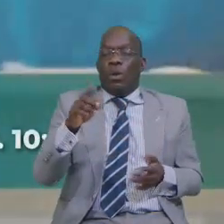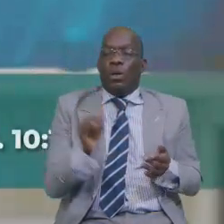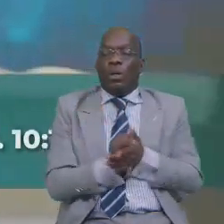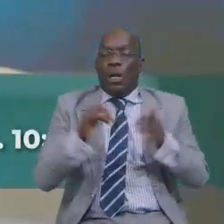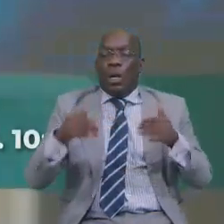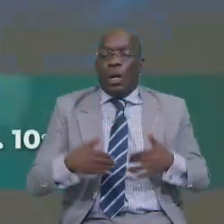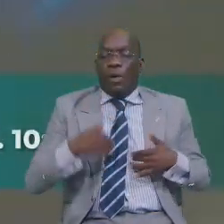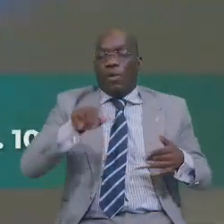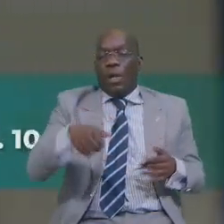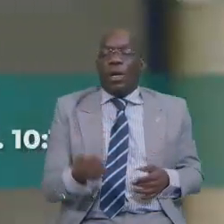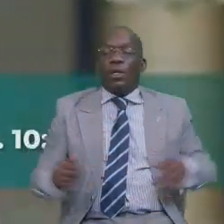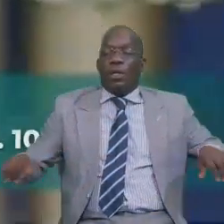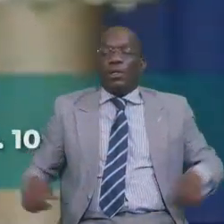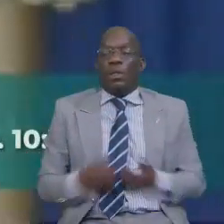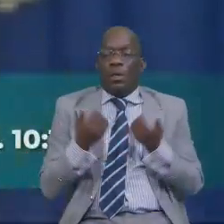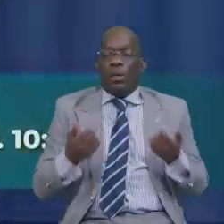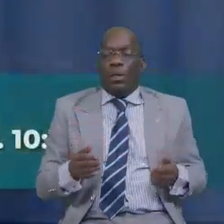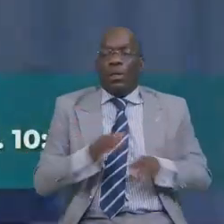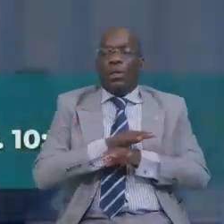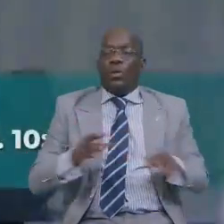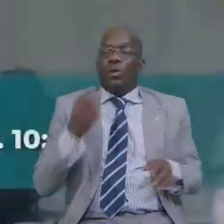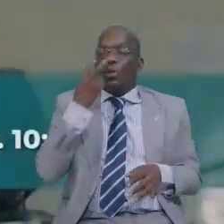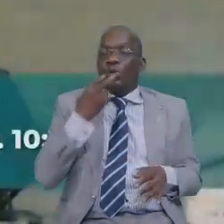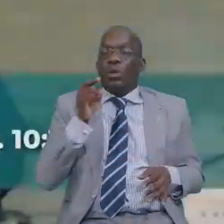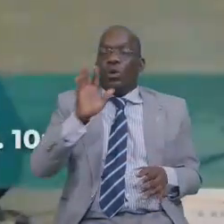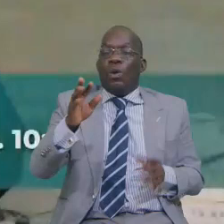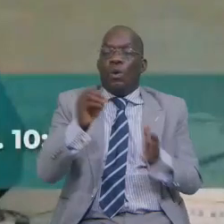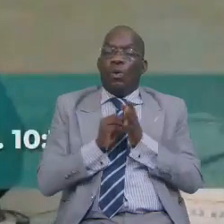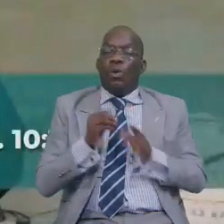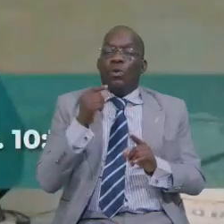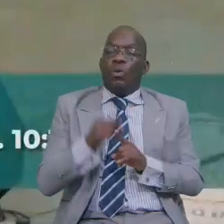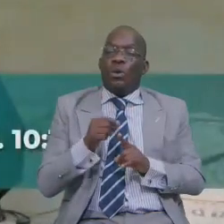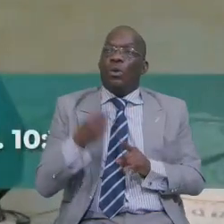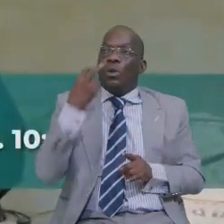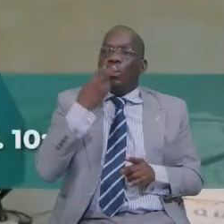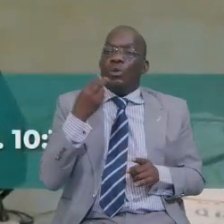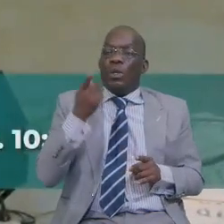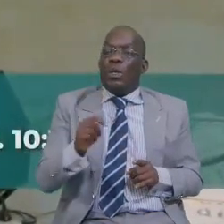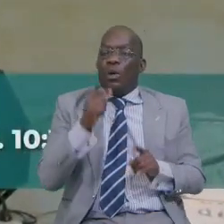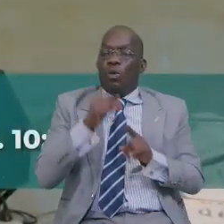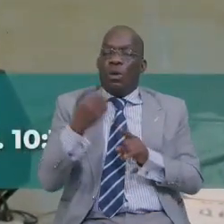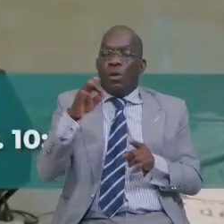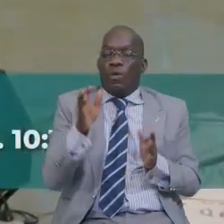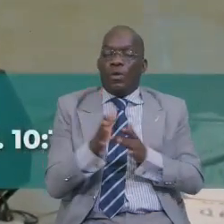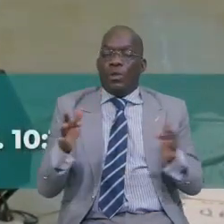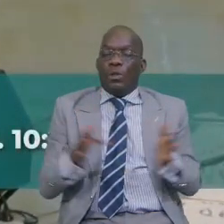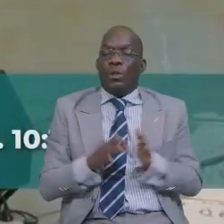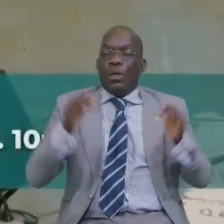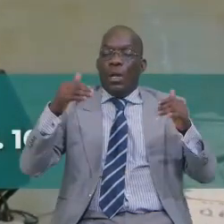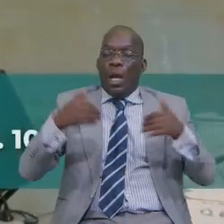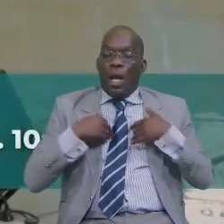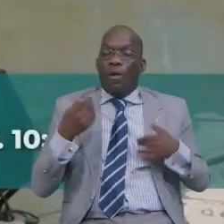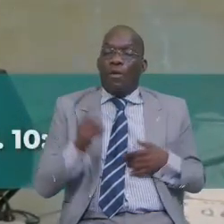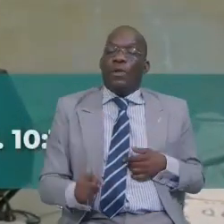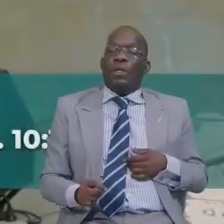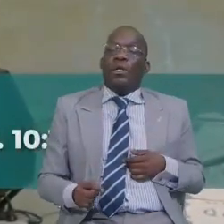like that. Don't speak your own word. Speak the words of Jesus. Have the consciousness, Christ,